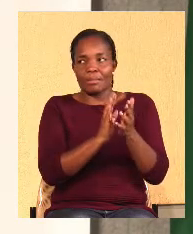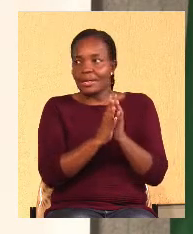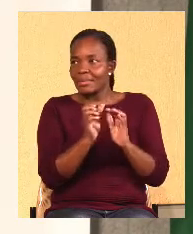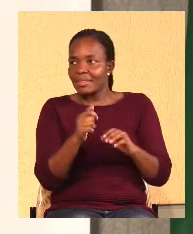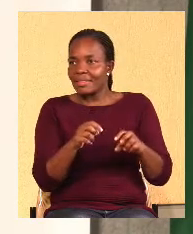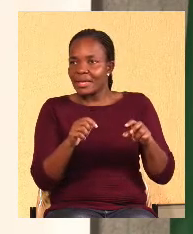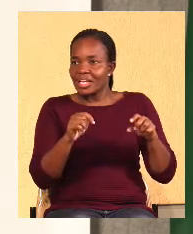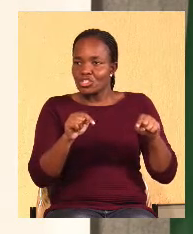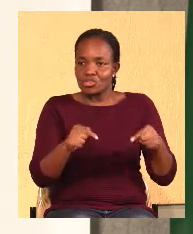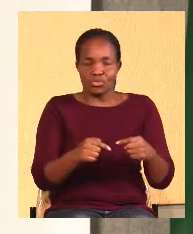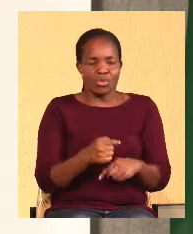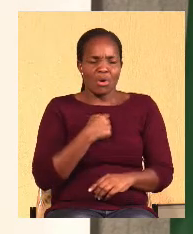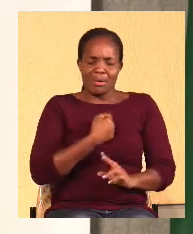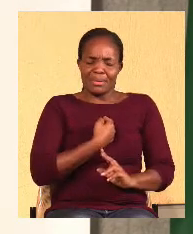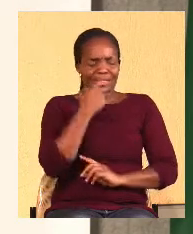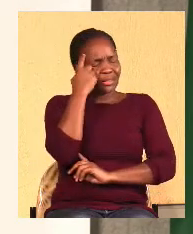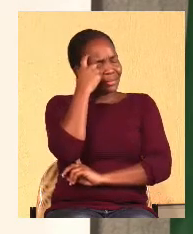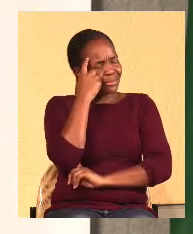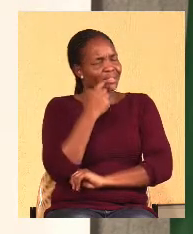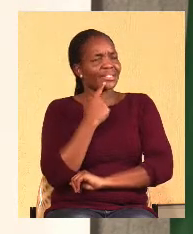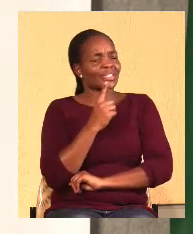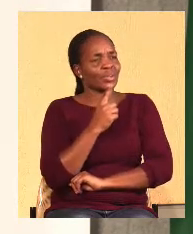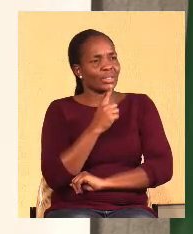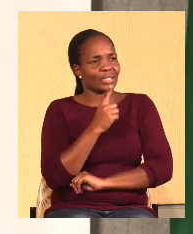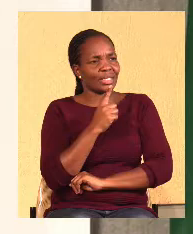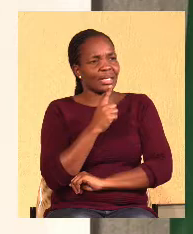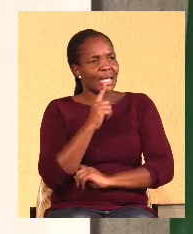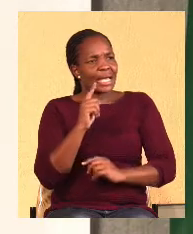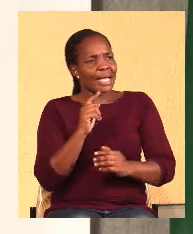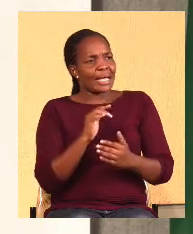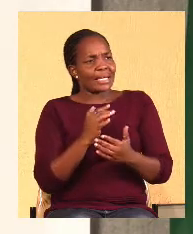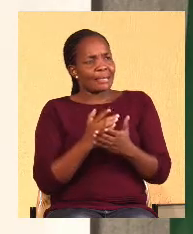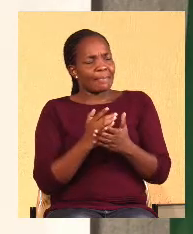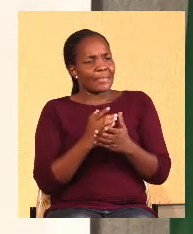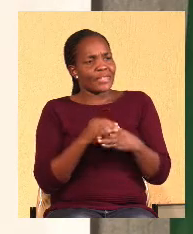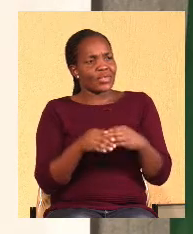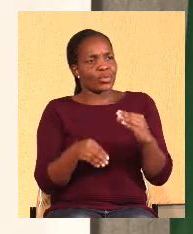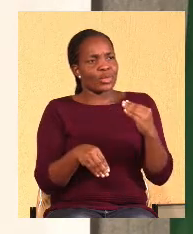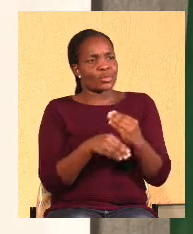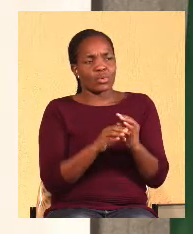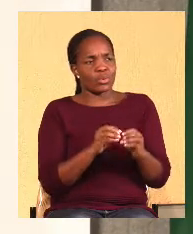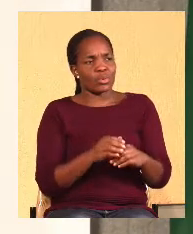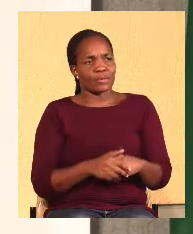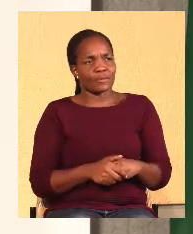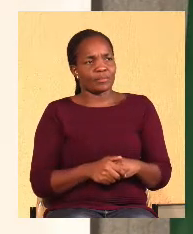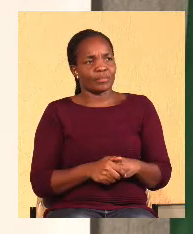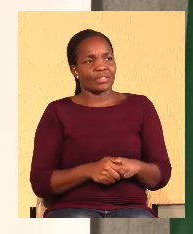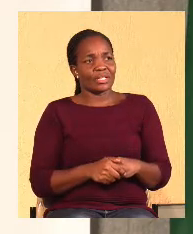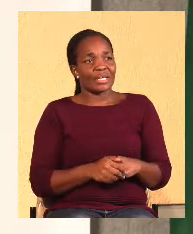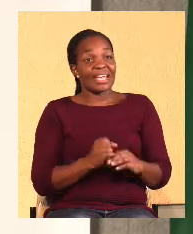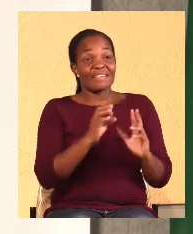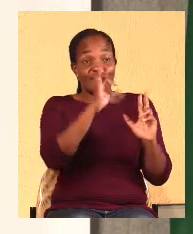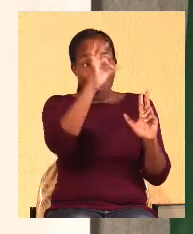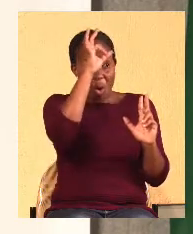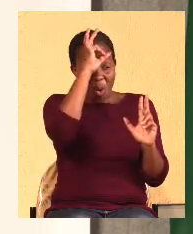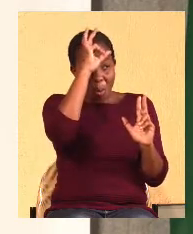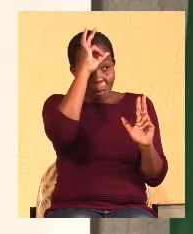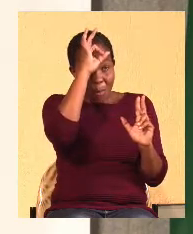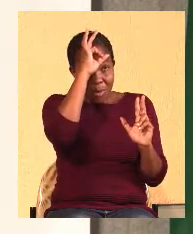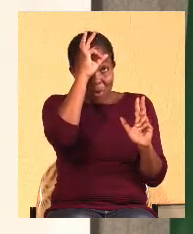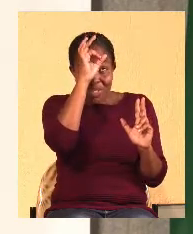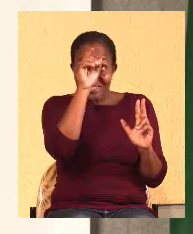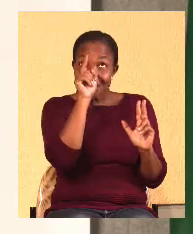And for me, I've noticed that omission, that there's no penalization for any police officer in terms of